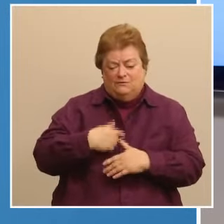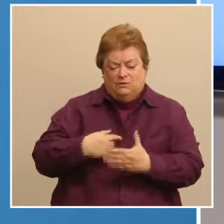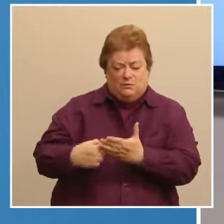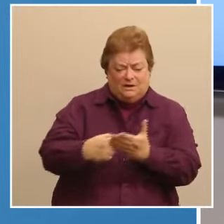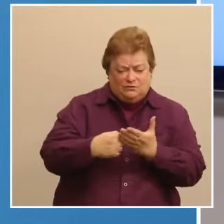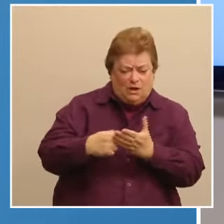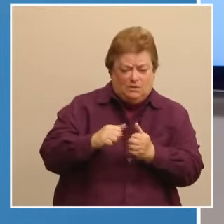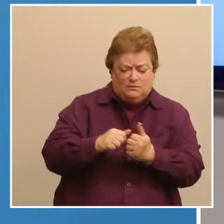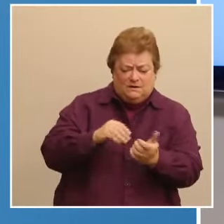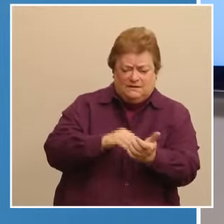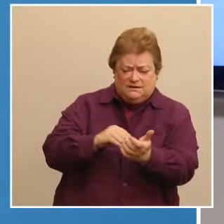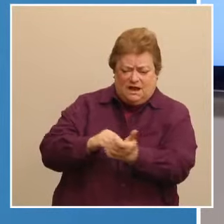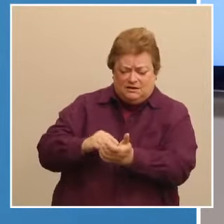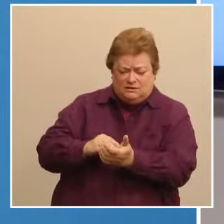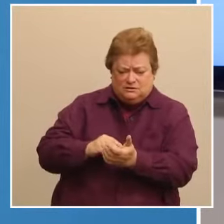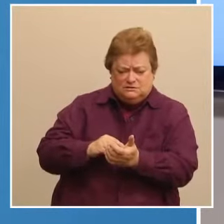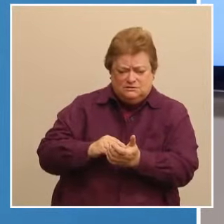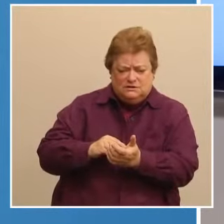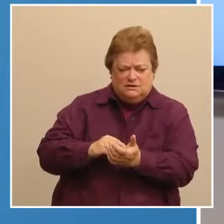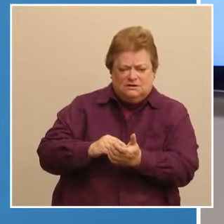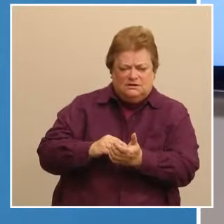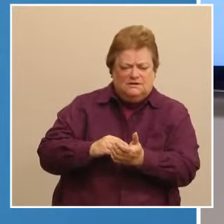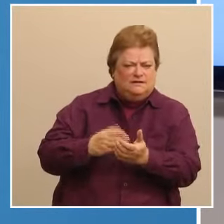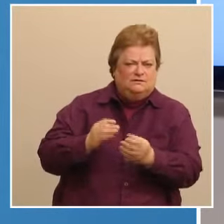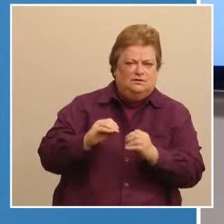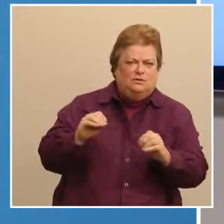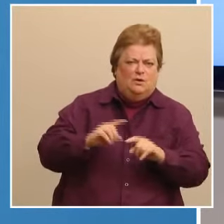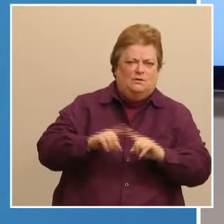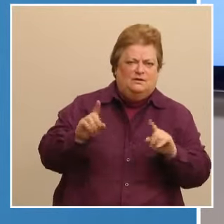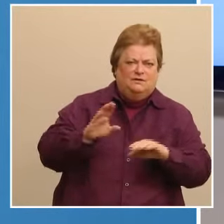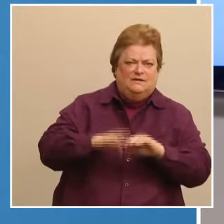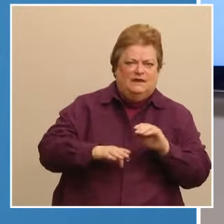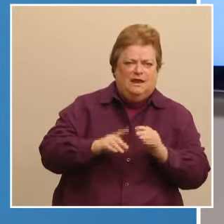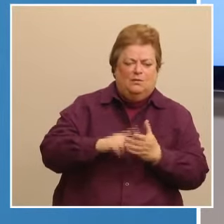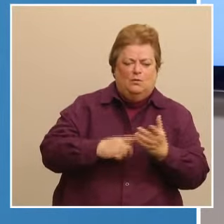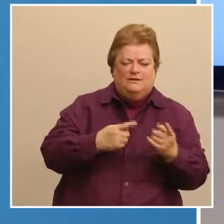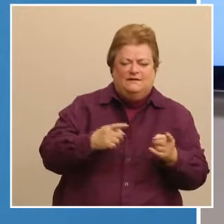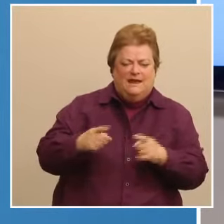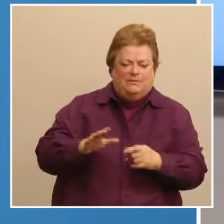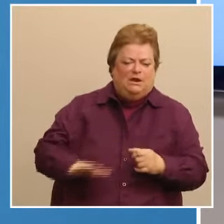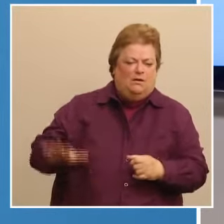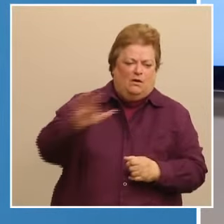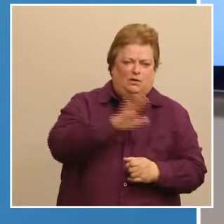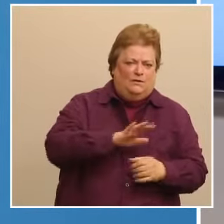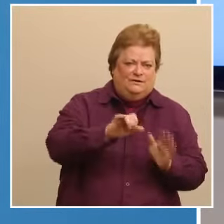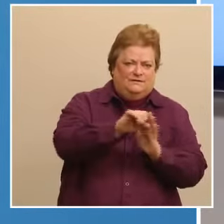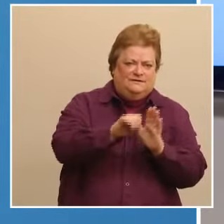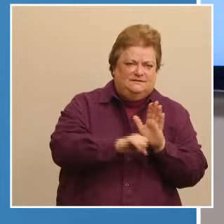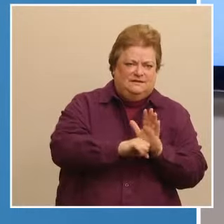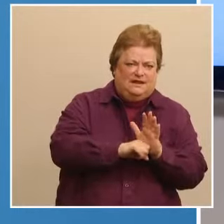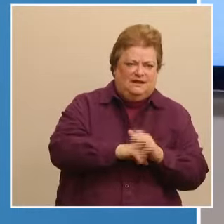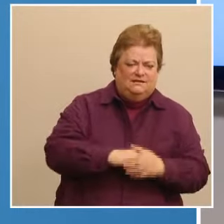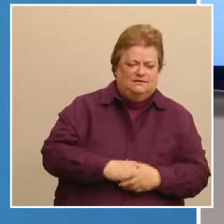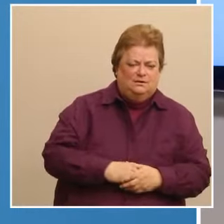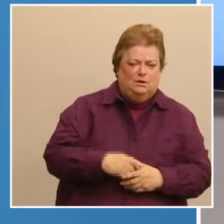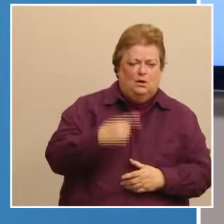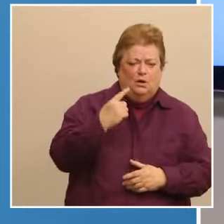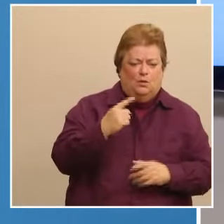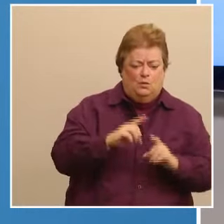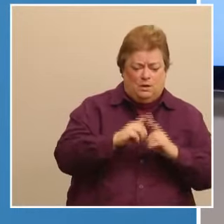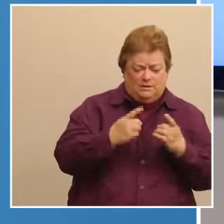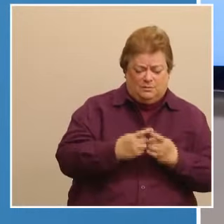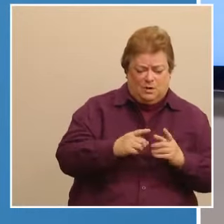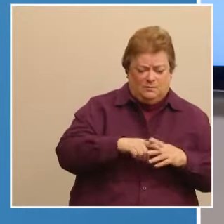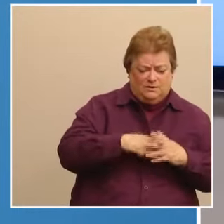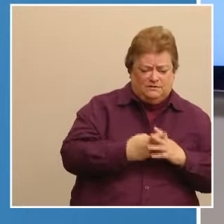others, we're following that. And that's no different than anything that's happening across our state. One department started